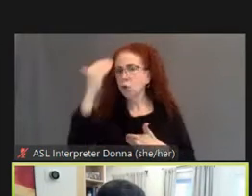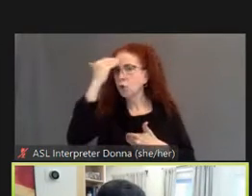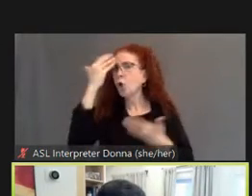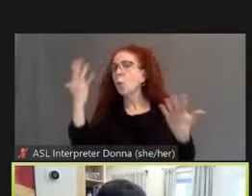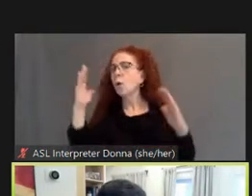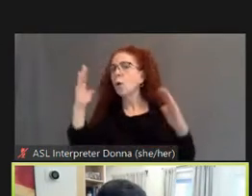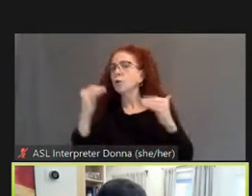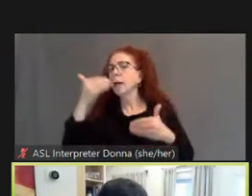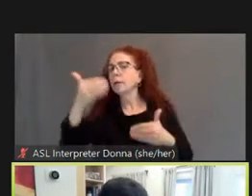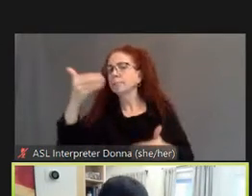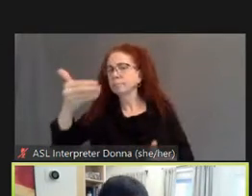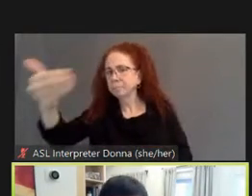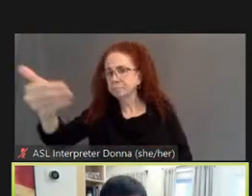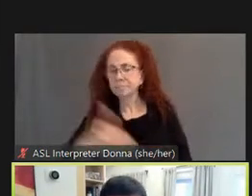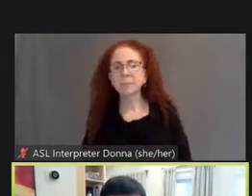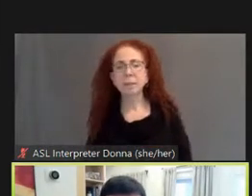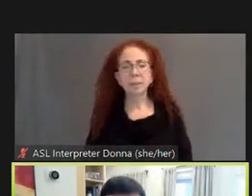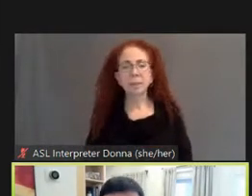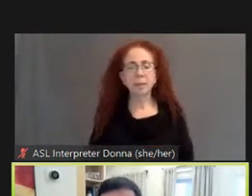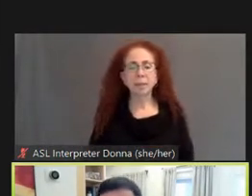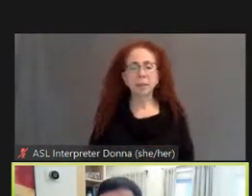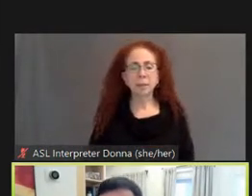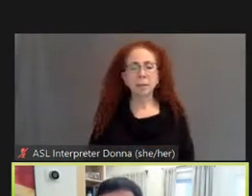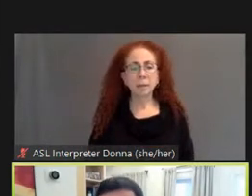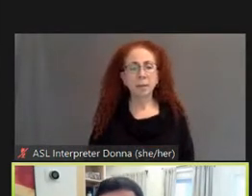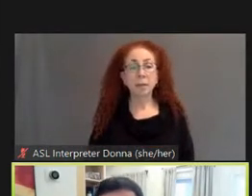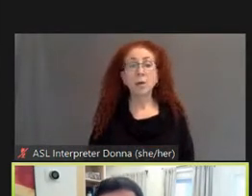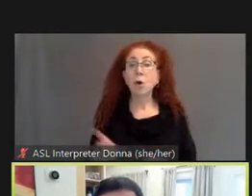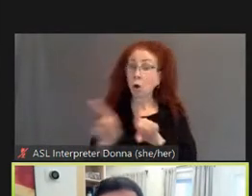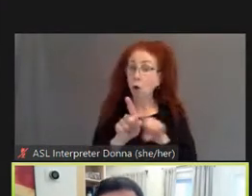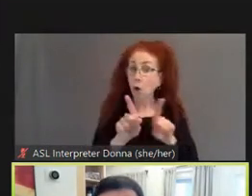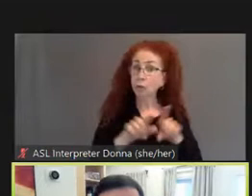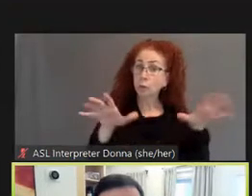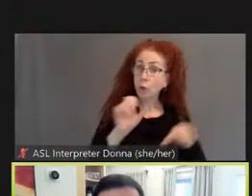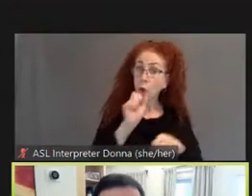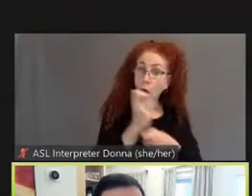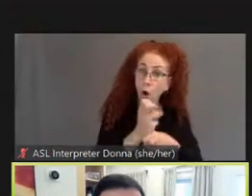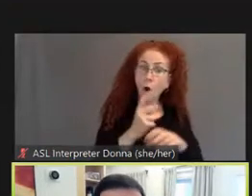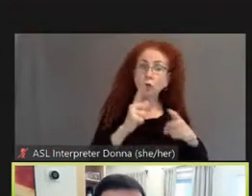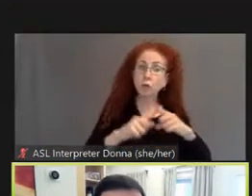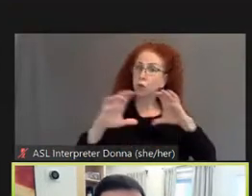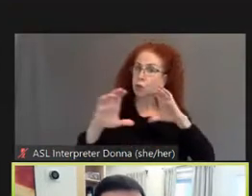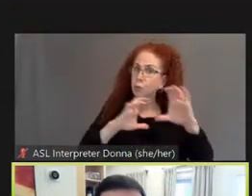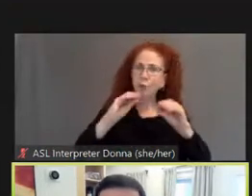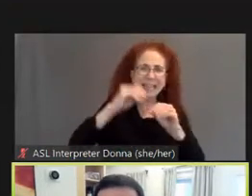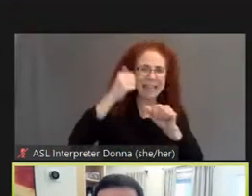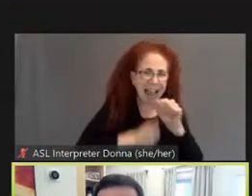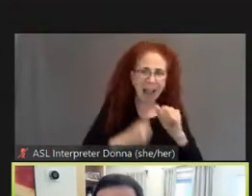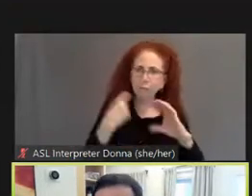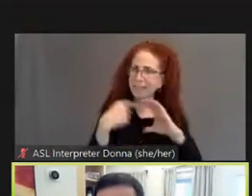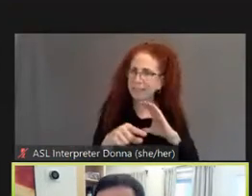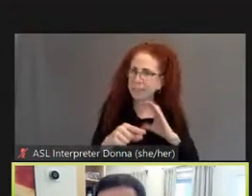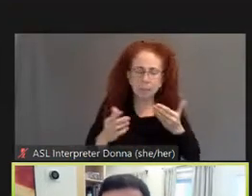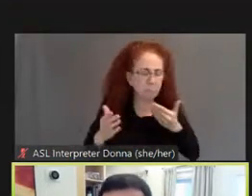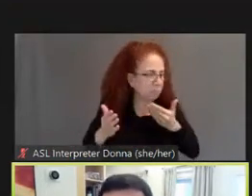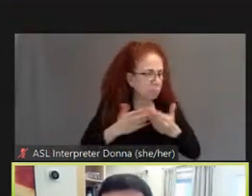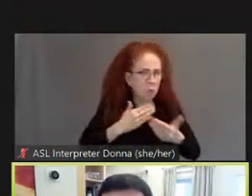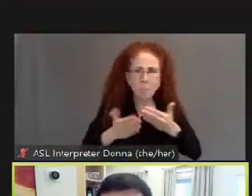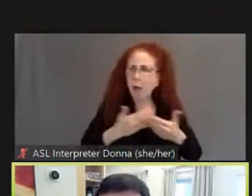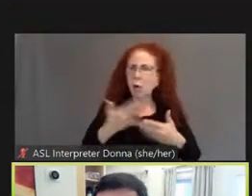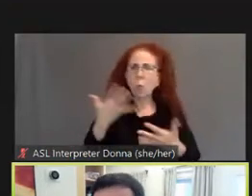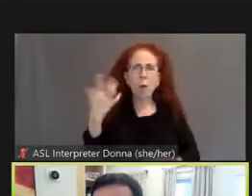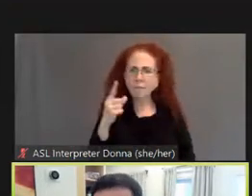forward. We've also made a concerted effort to communicate in every email we send, no matter if it's for